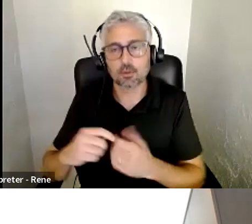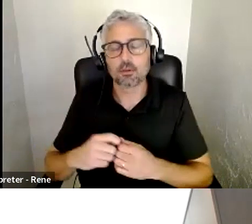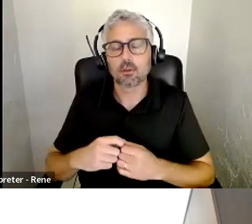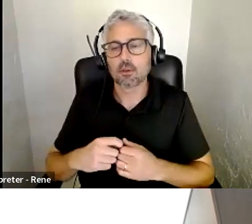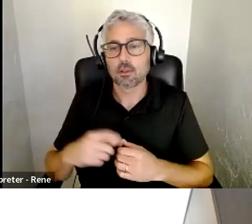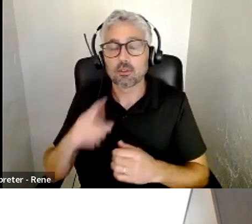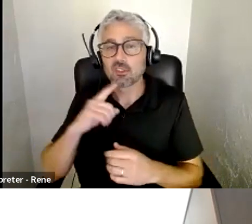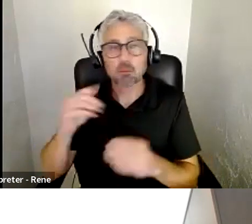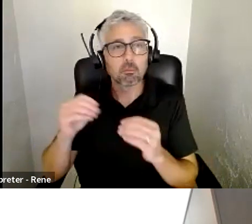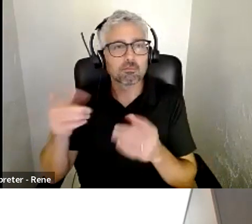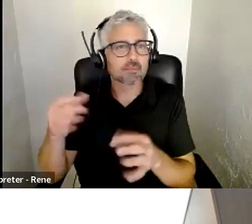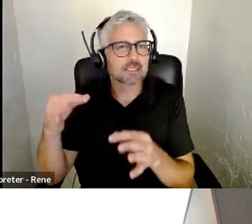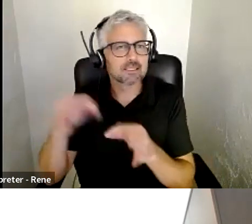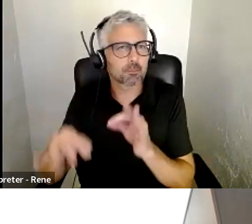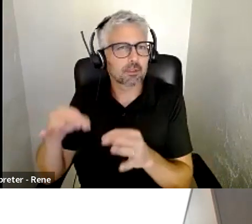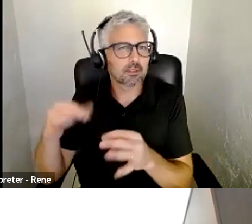that this